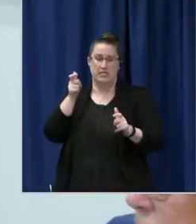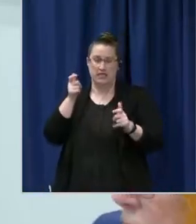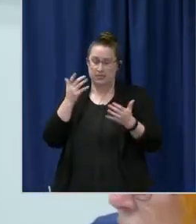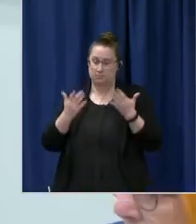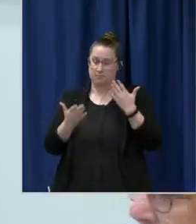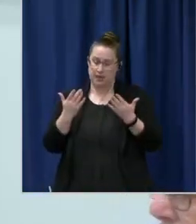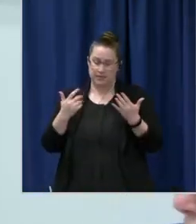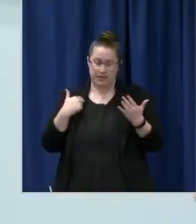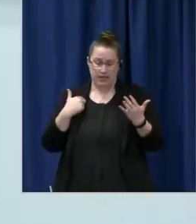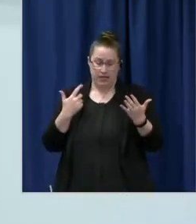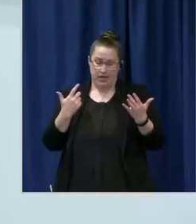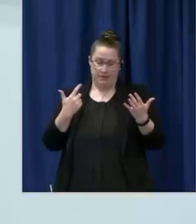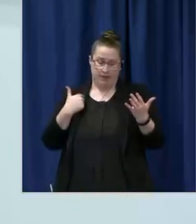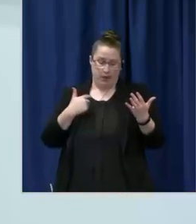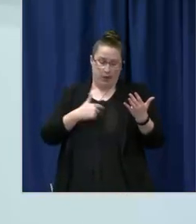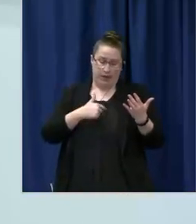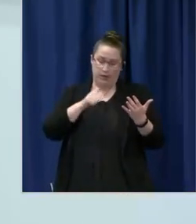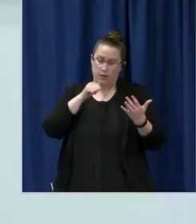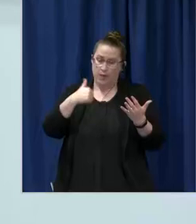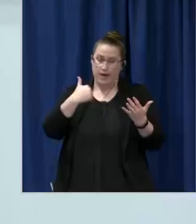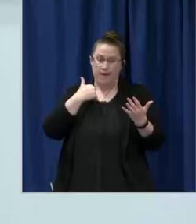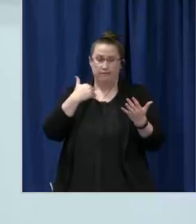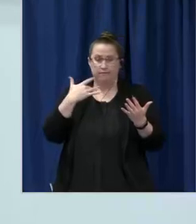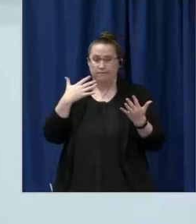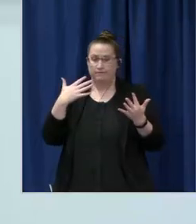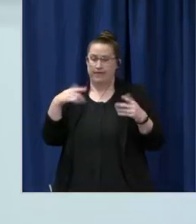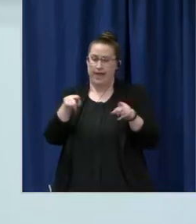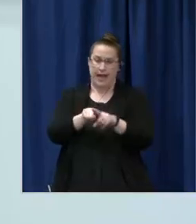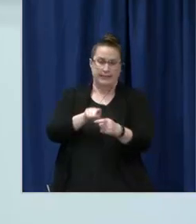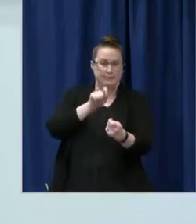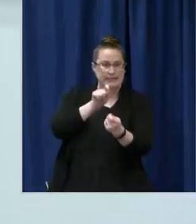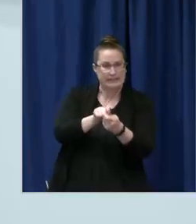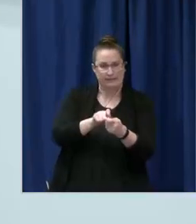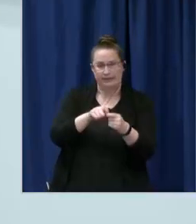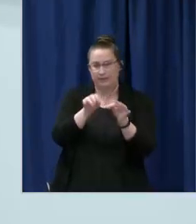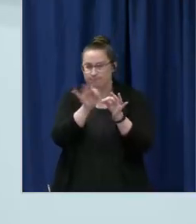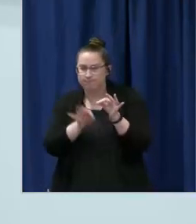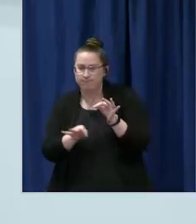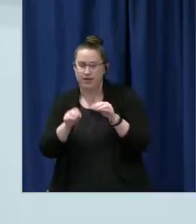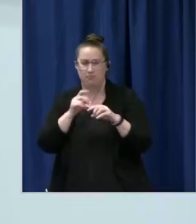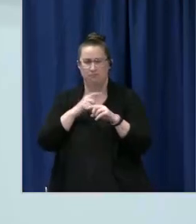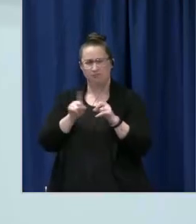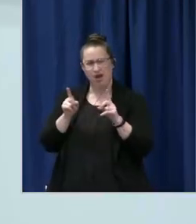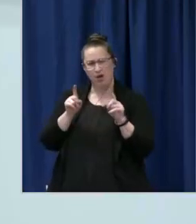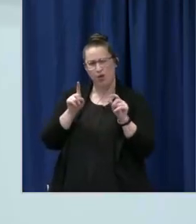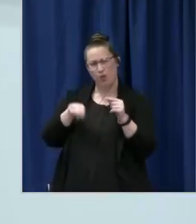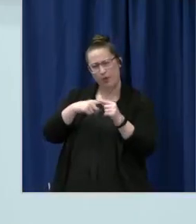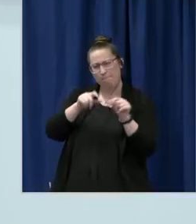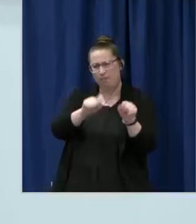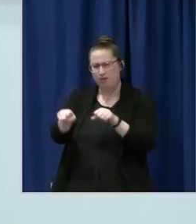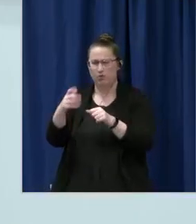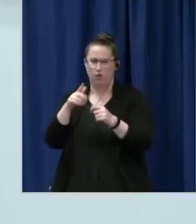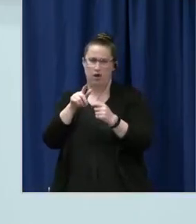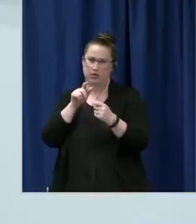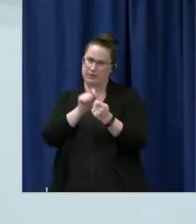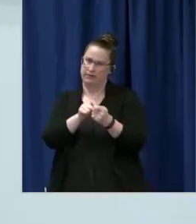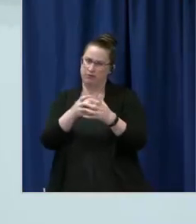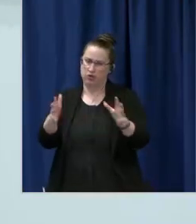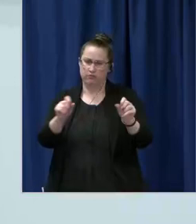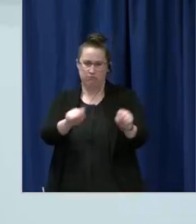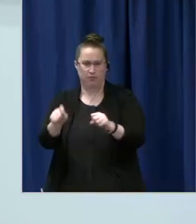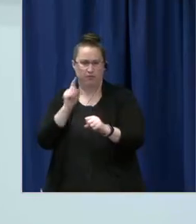have, as specific, but where we can, we want to be as specific as possible in our